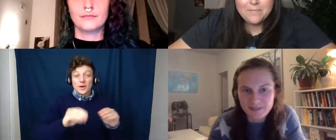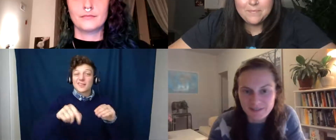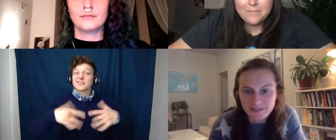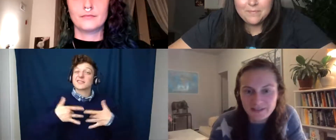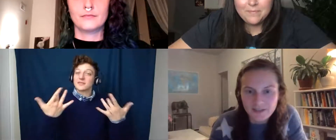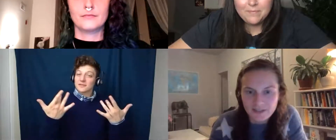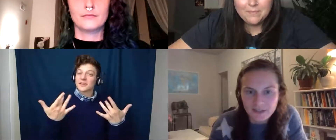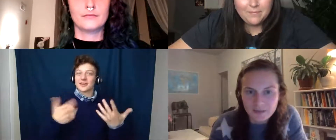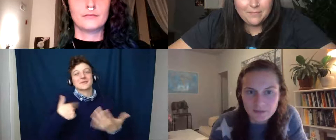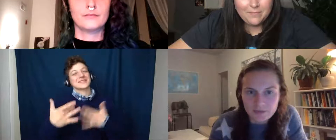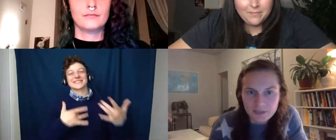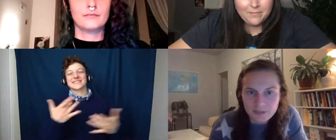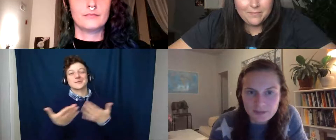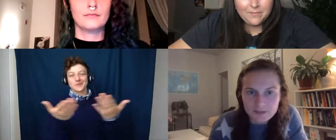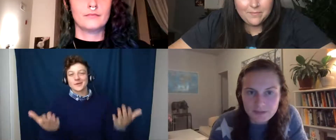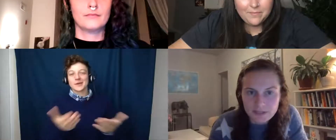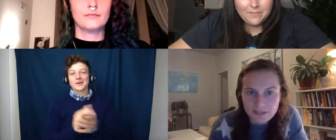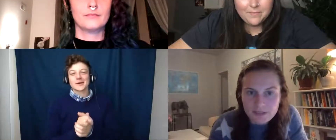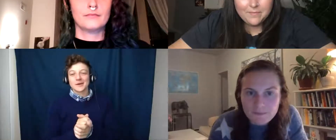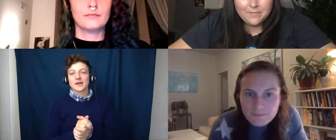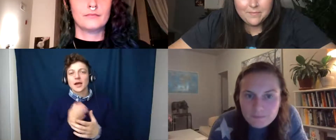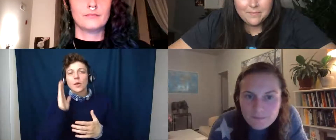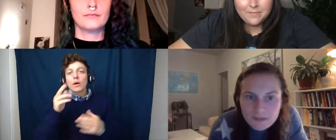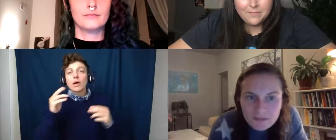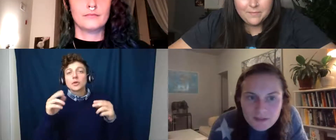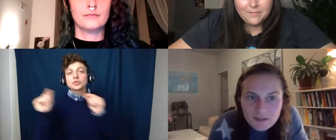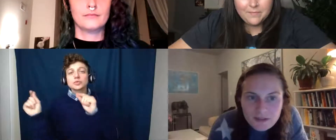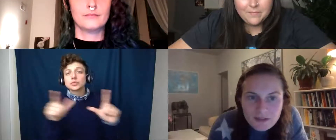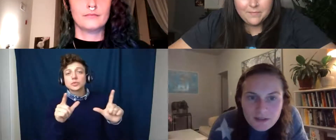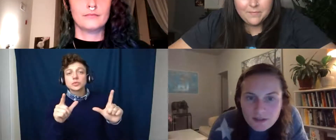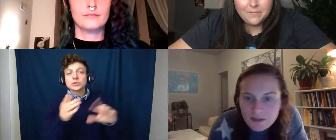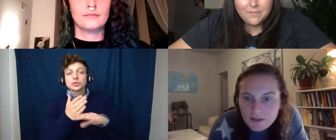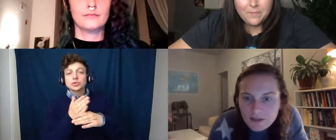excited to be here. I will share my screen.